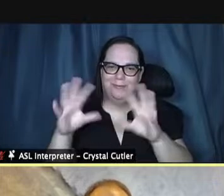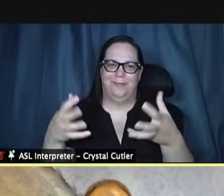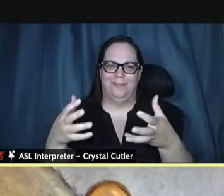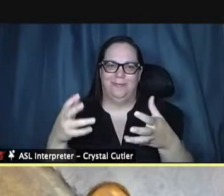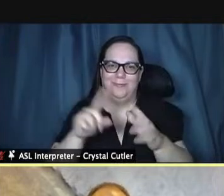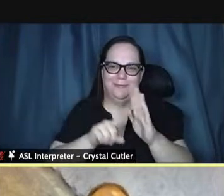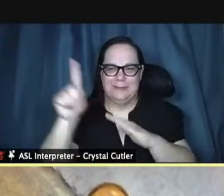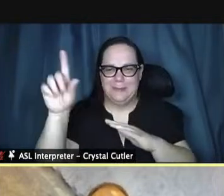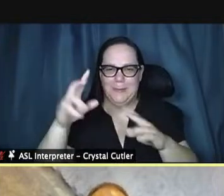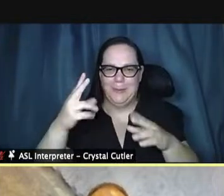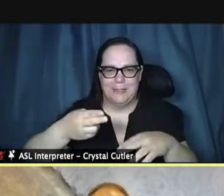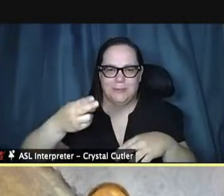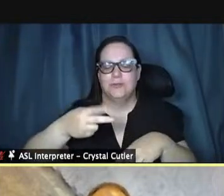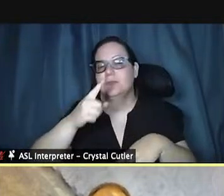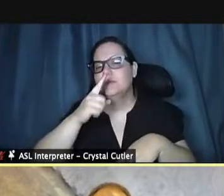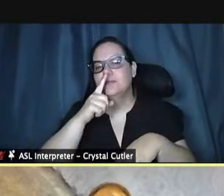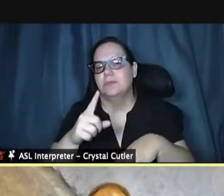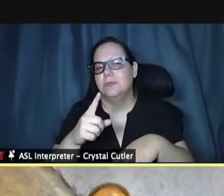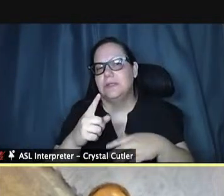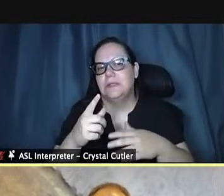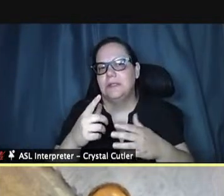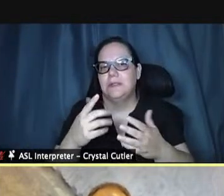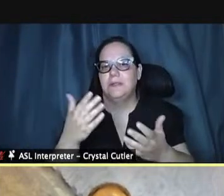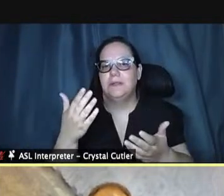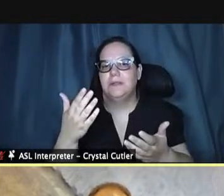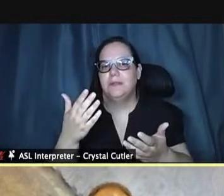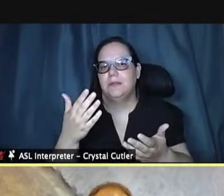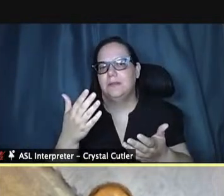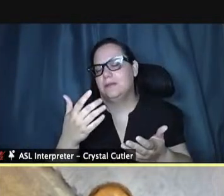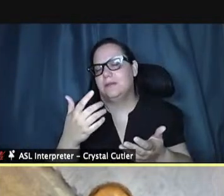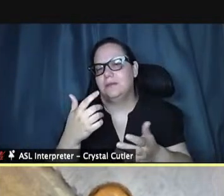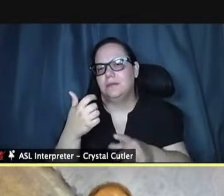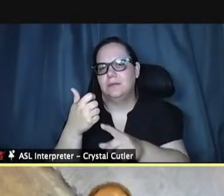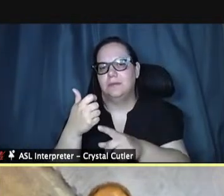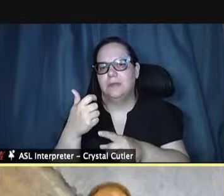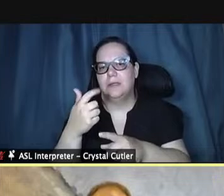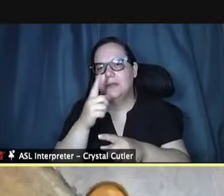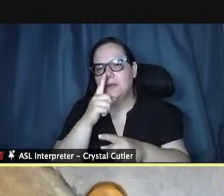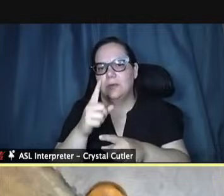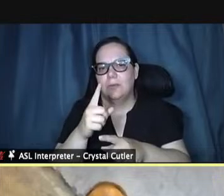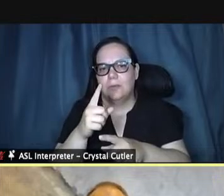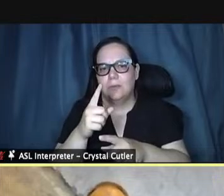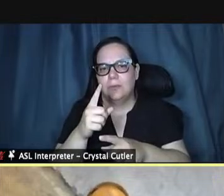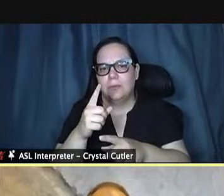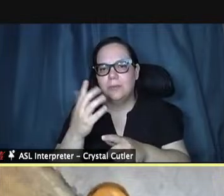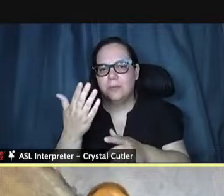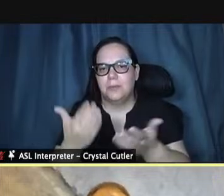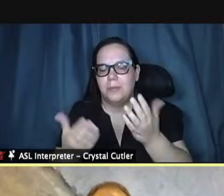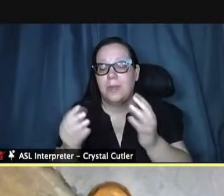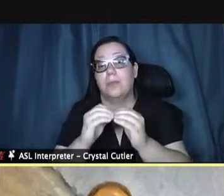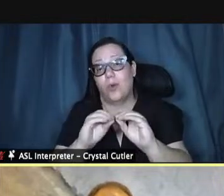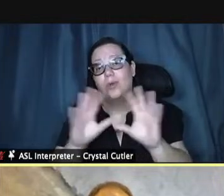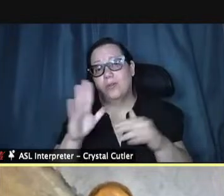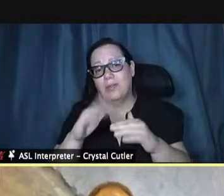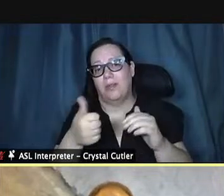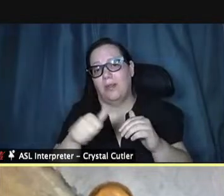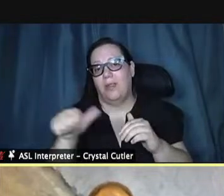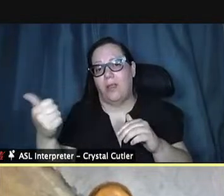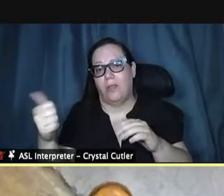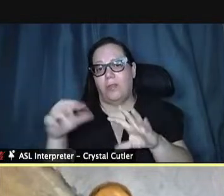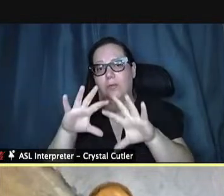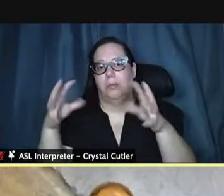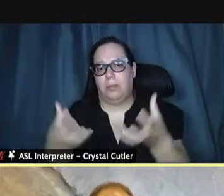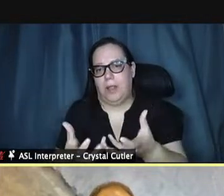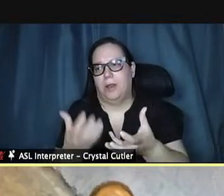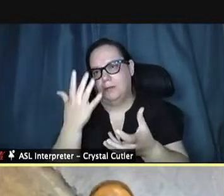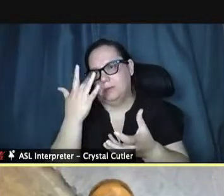more completely, more clearly than any other planetary body. And this is why, going forward,